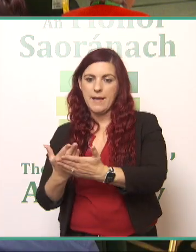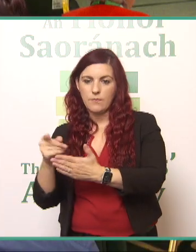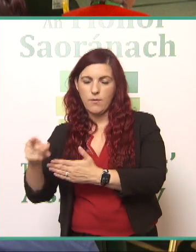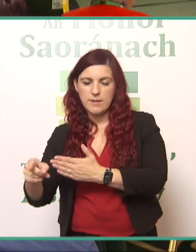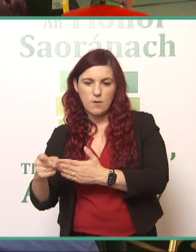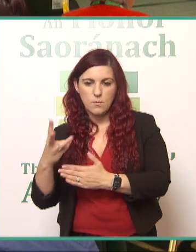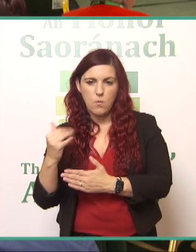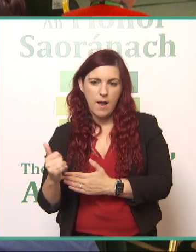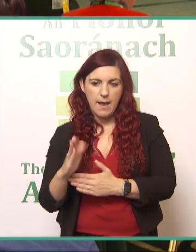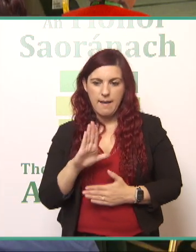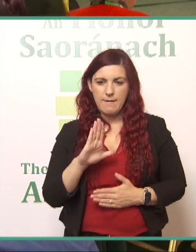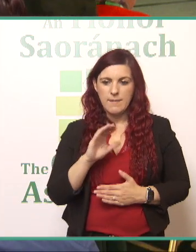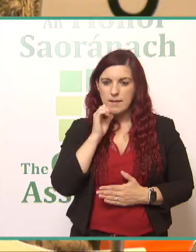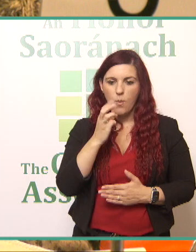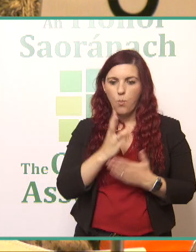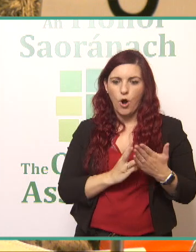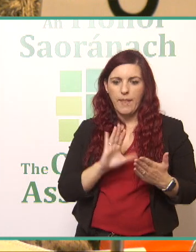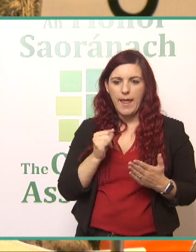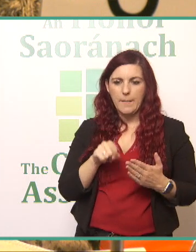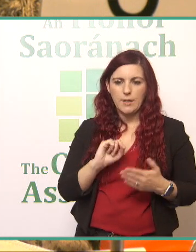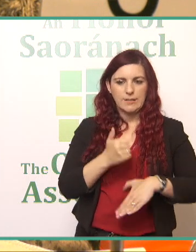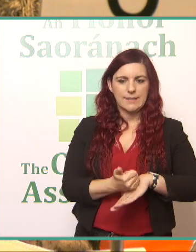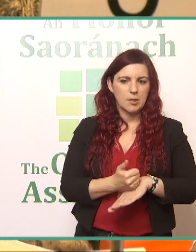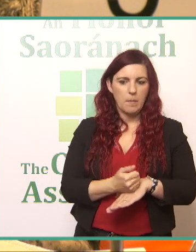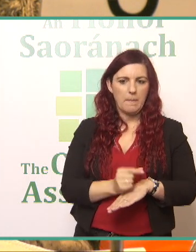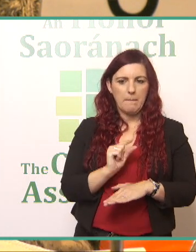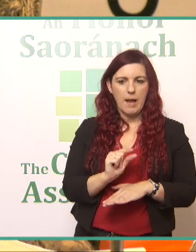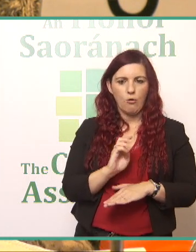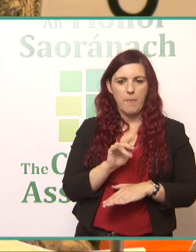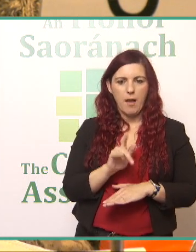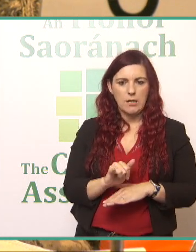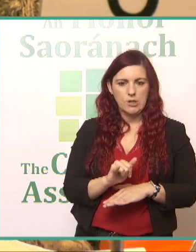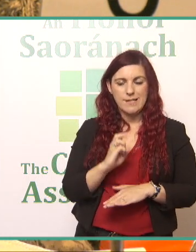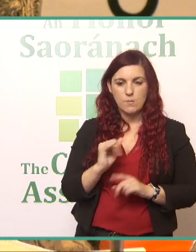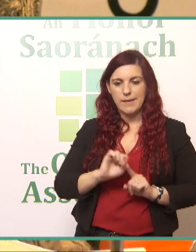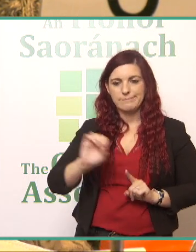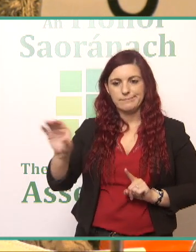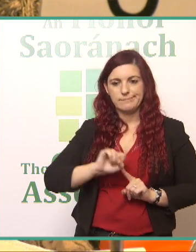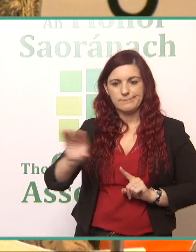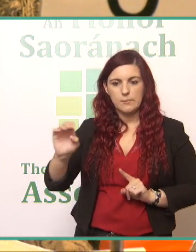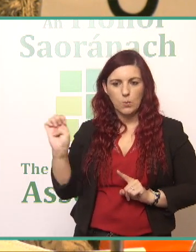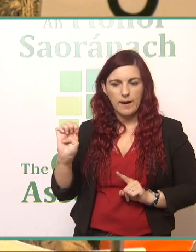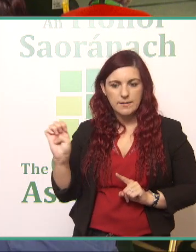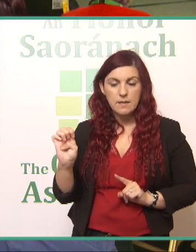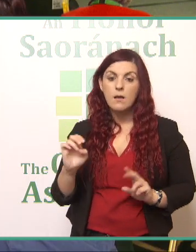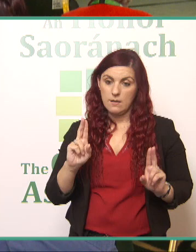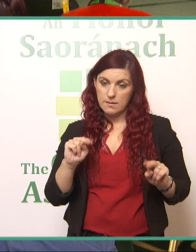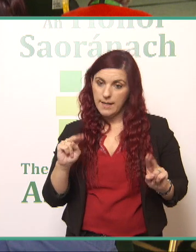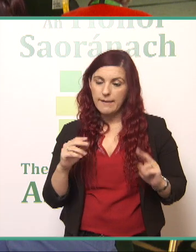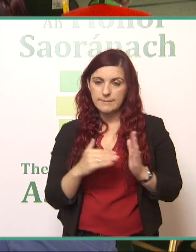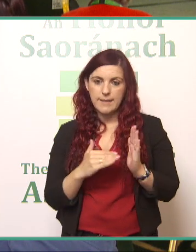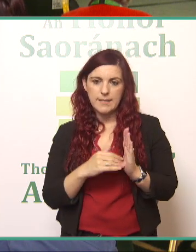the labs, it has been worth their while setting up and having microbiologists tested and set up that in the lab equipment. So it can be done,